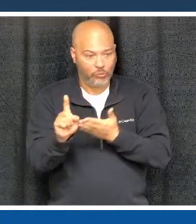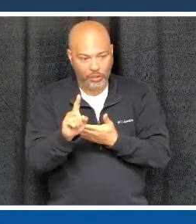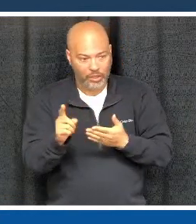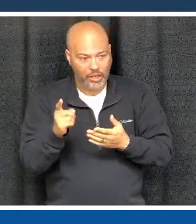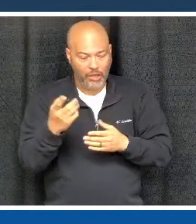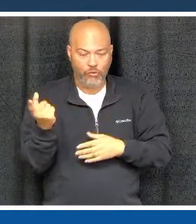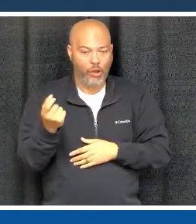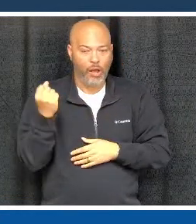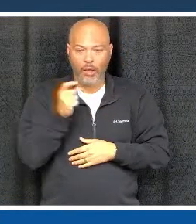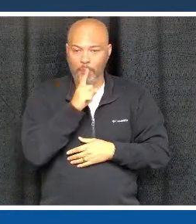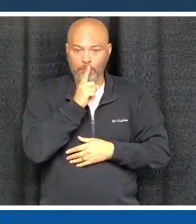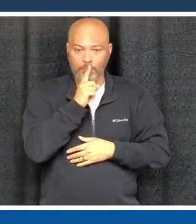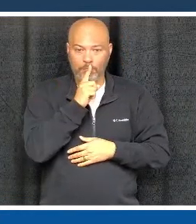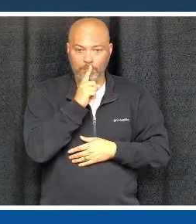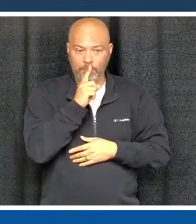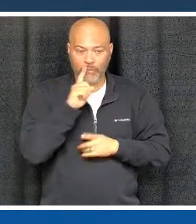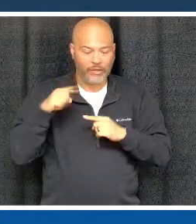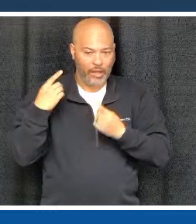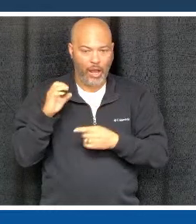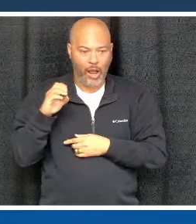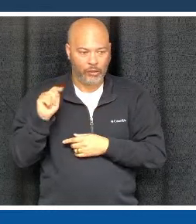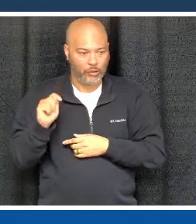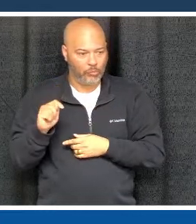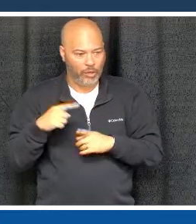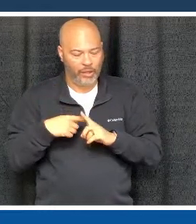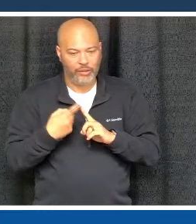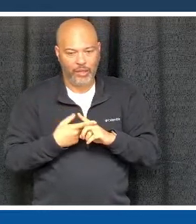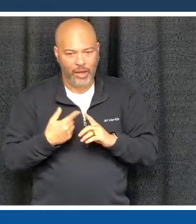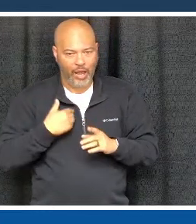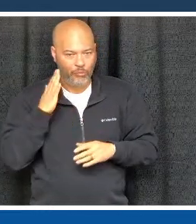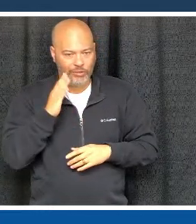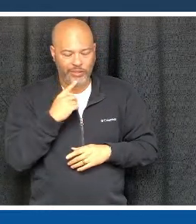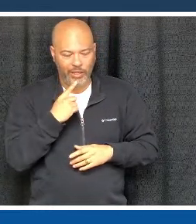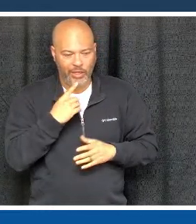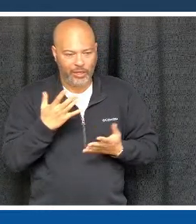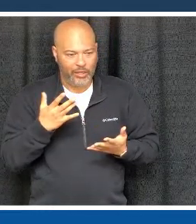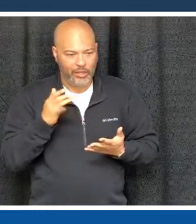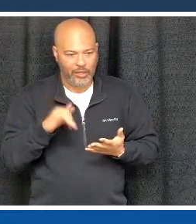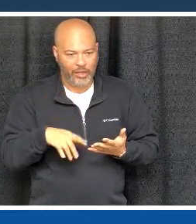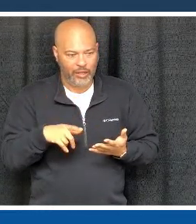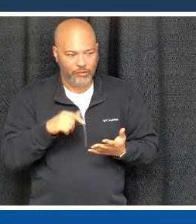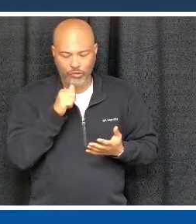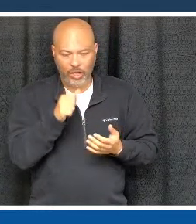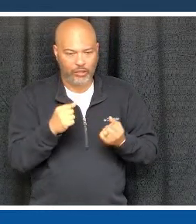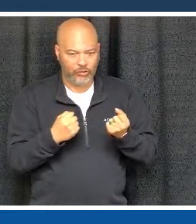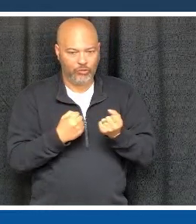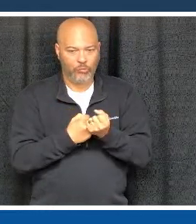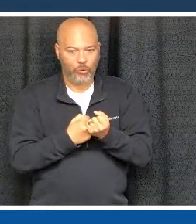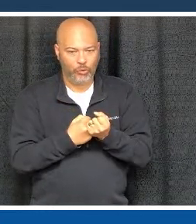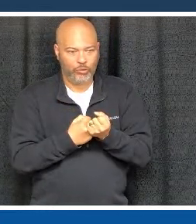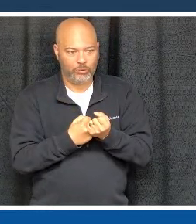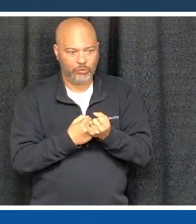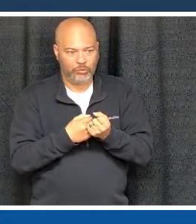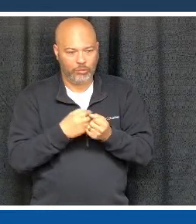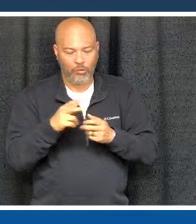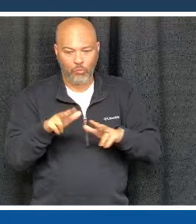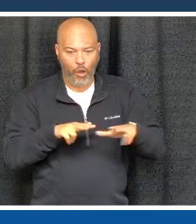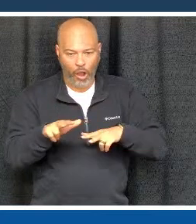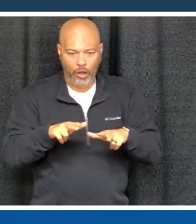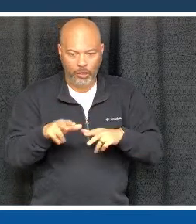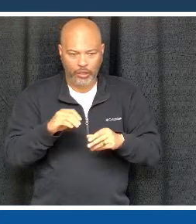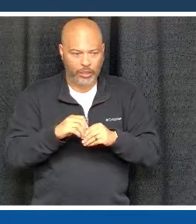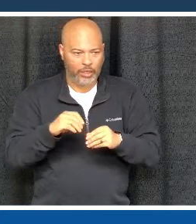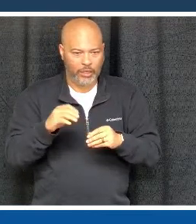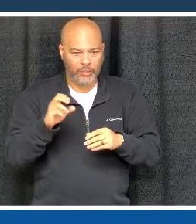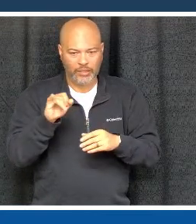you've held your peace since October, then I would say that you just don't support walkability and you don't